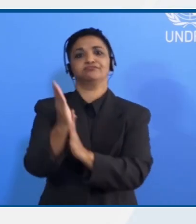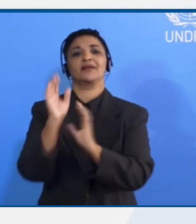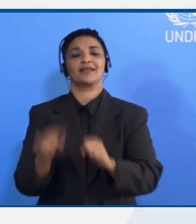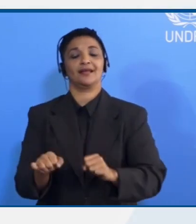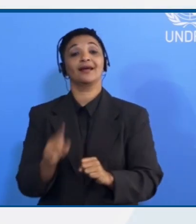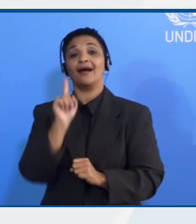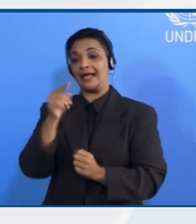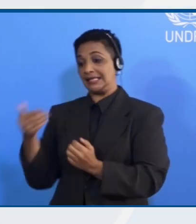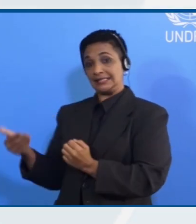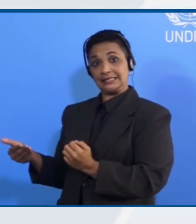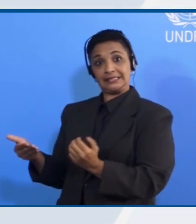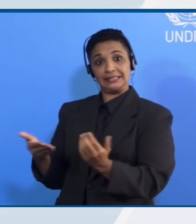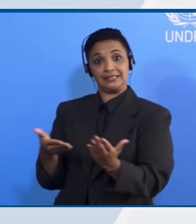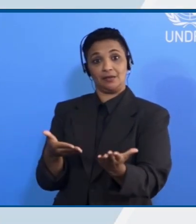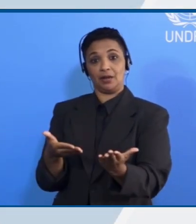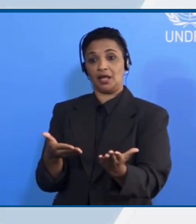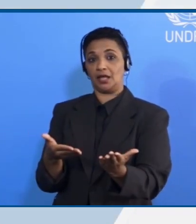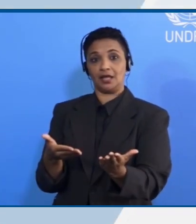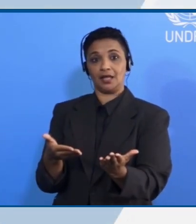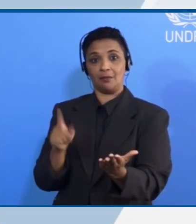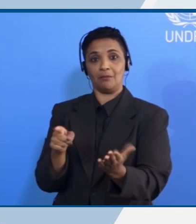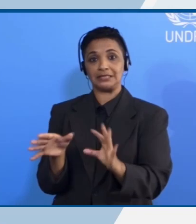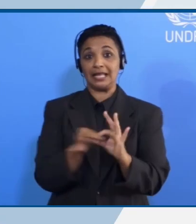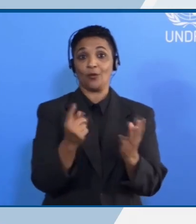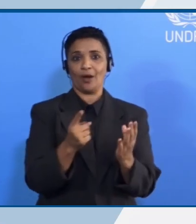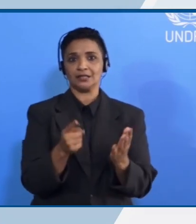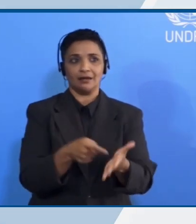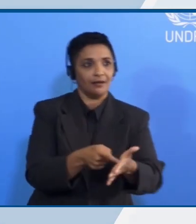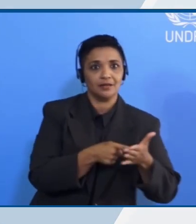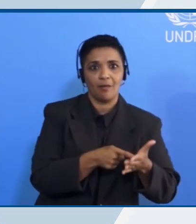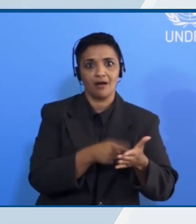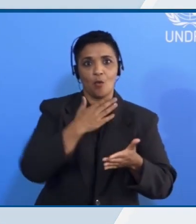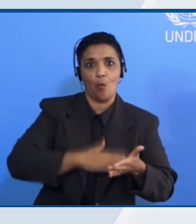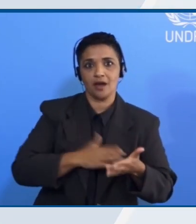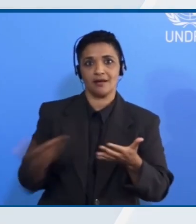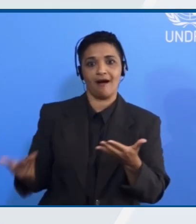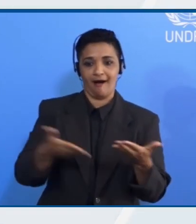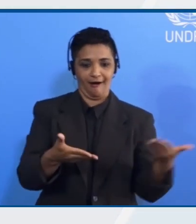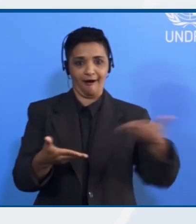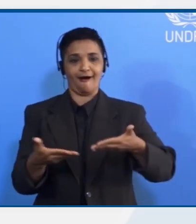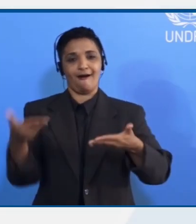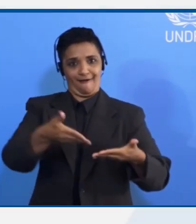supply needs a place to flow. It needs demand. And that means